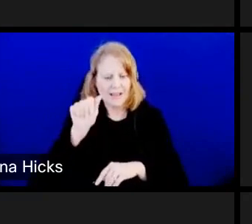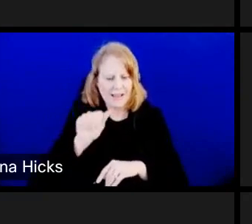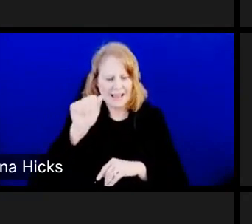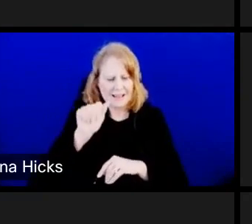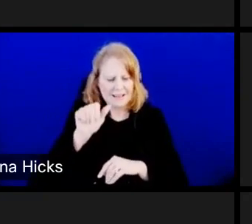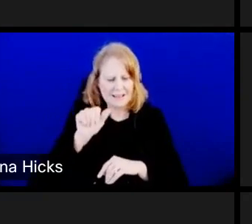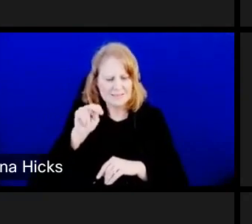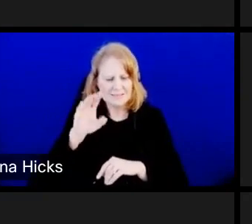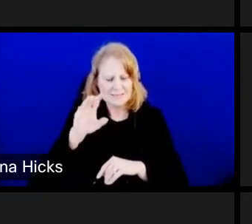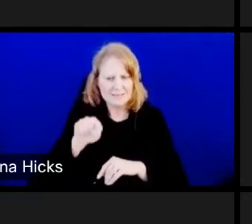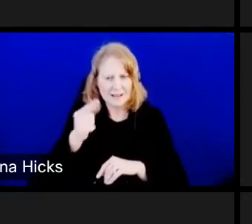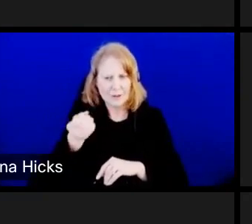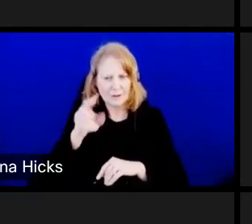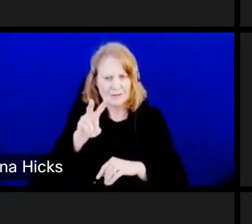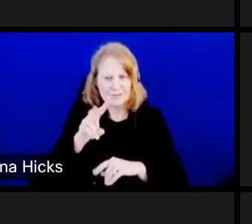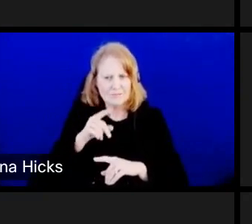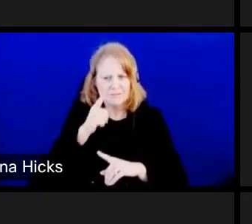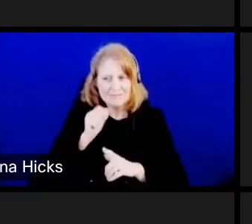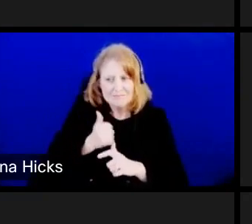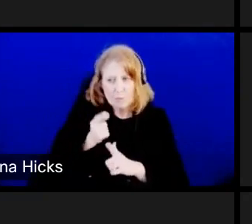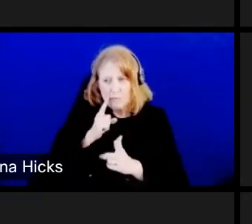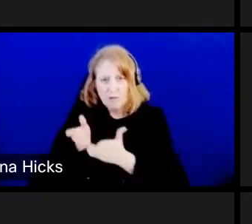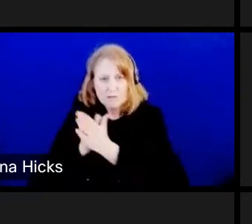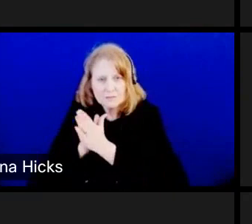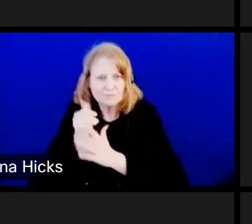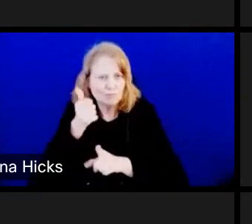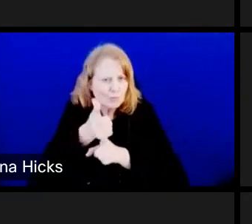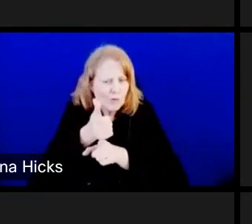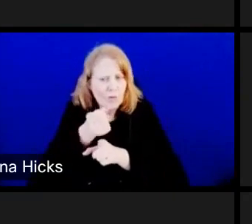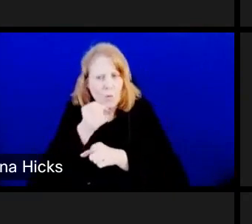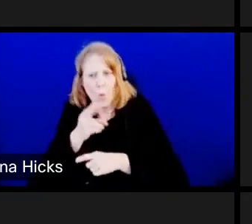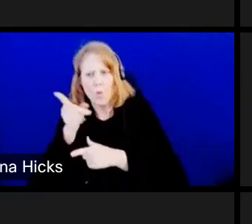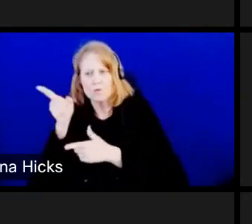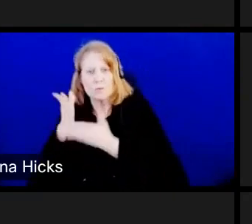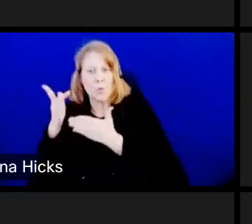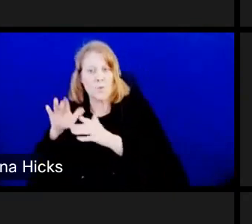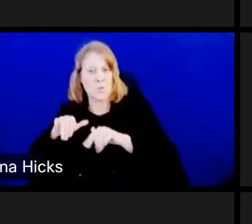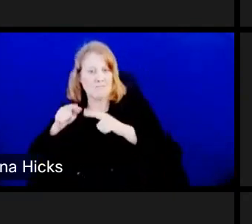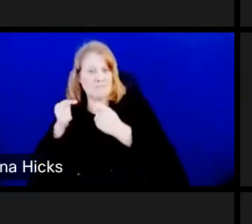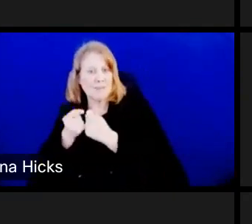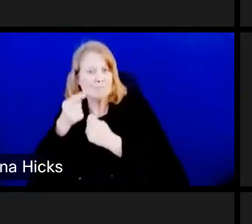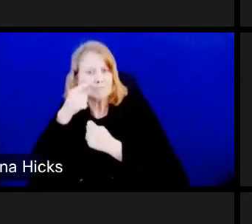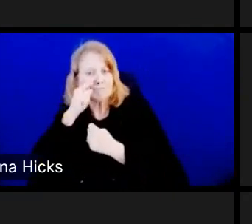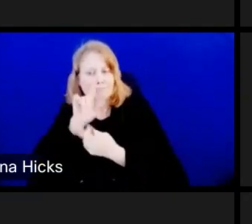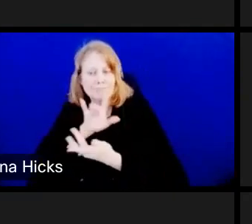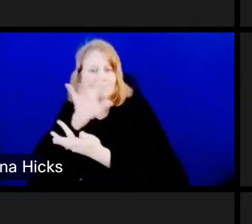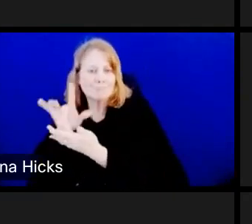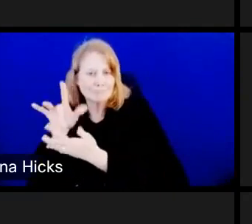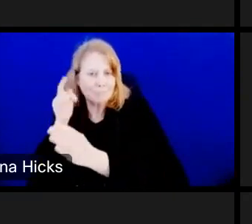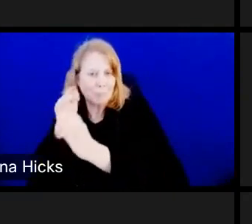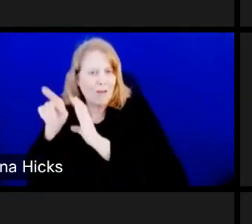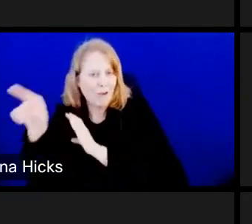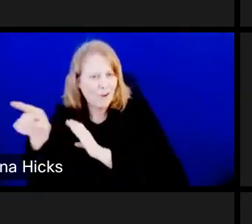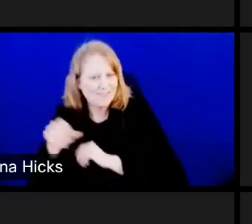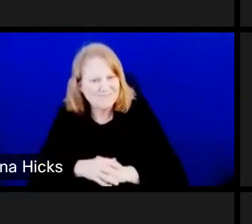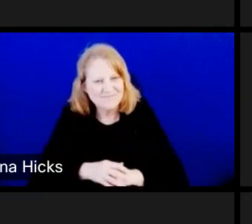6A03@anc.dc.gov. So I would ask either, yourself or someone on the team, make sure that you reach out